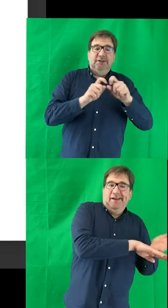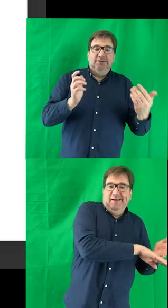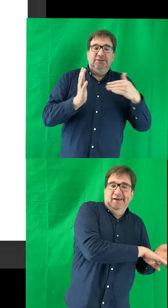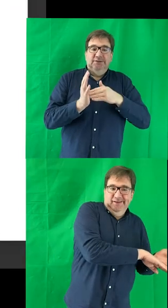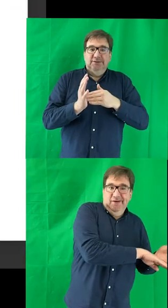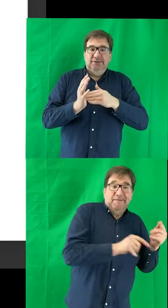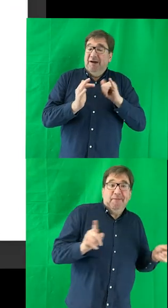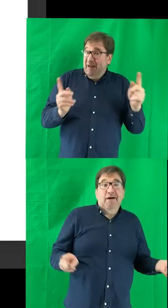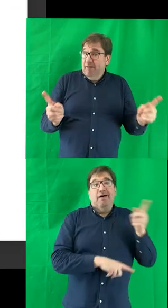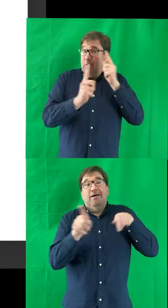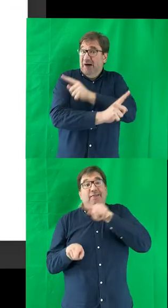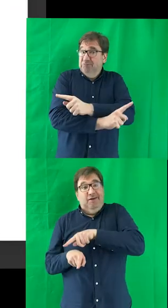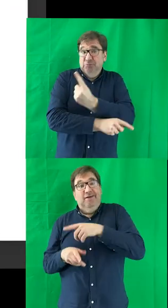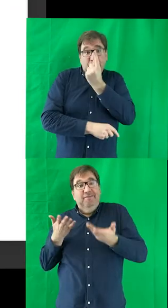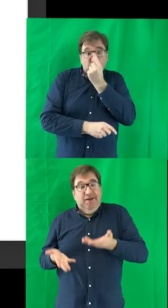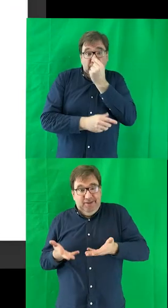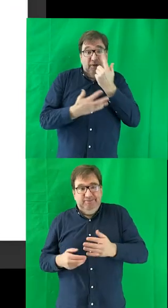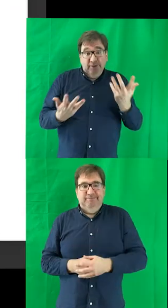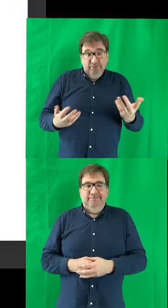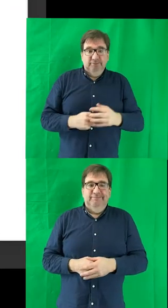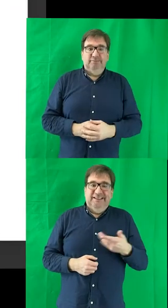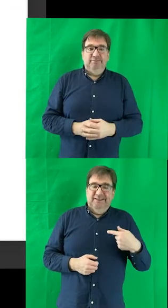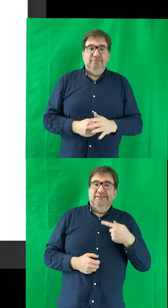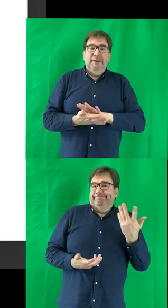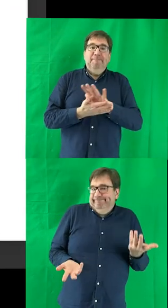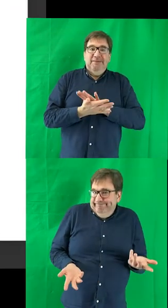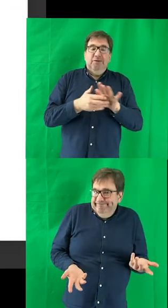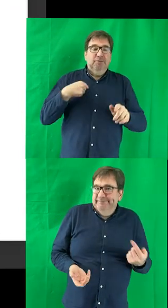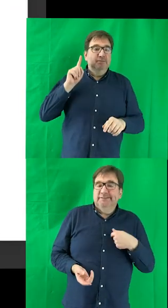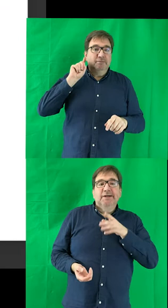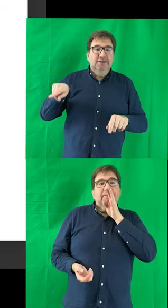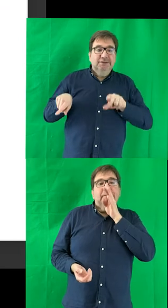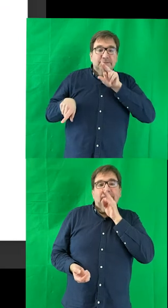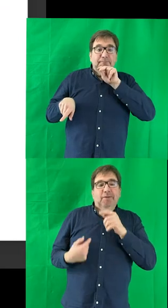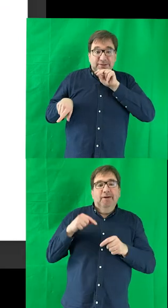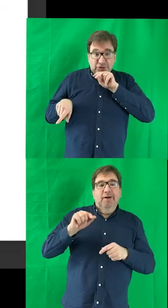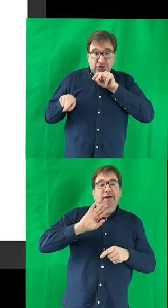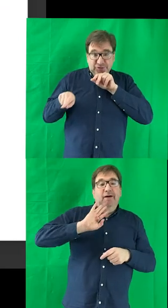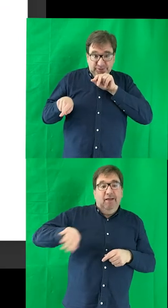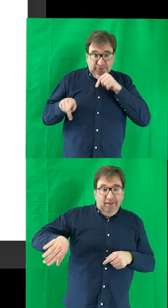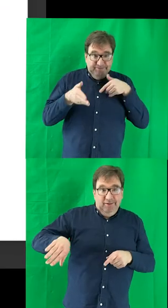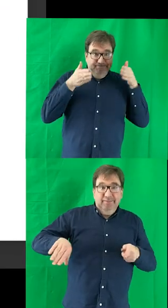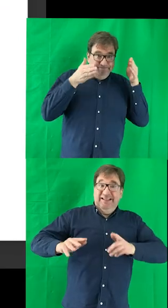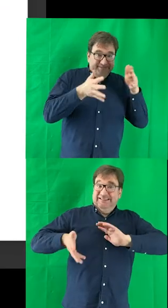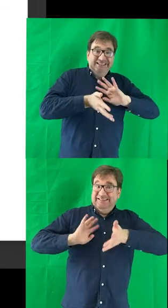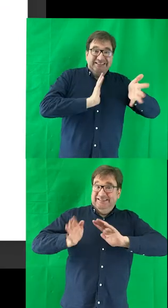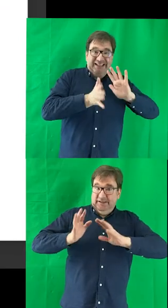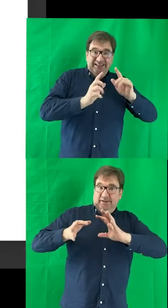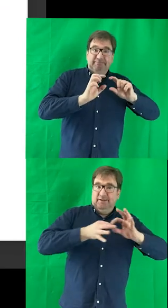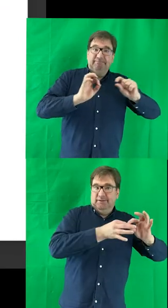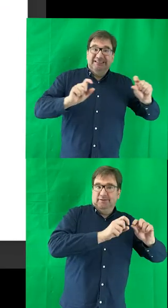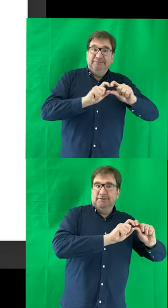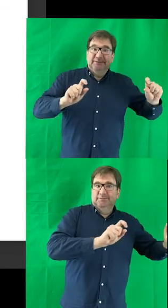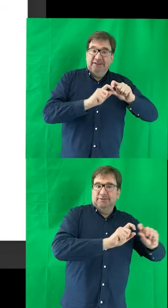It might also be the other way around. And what we're doing is we're basically ignoring the speech, and then we're pairing